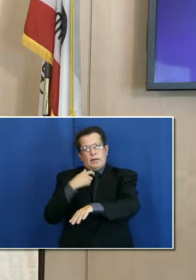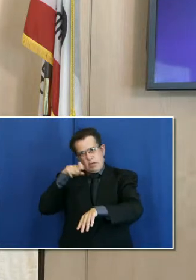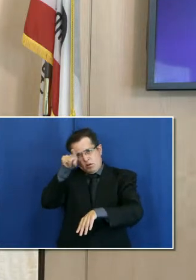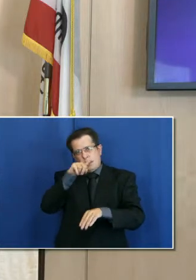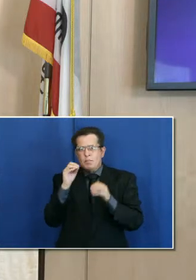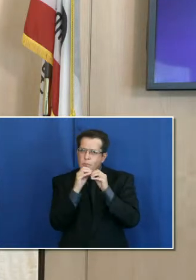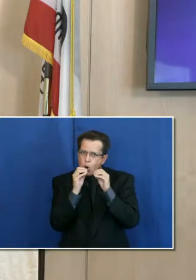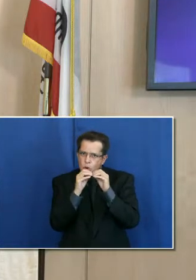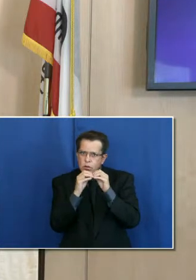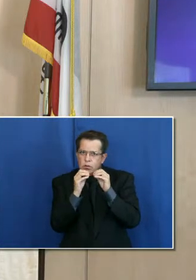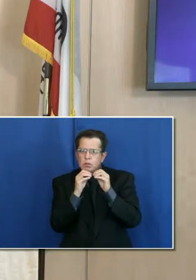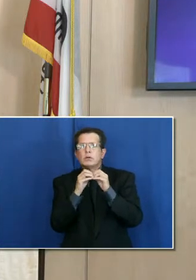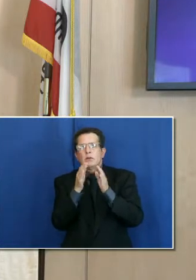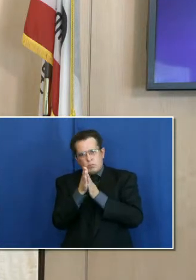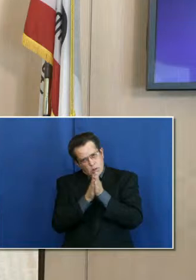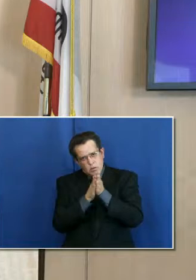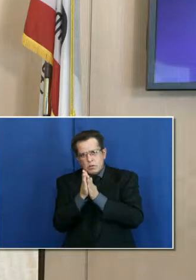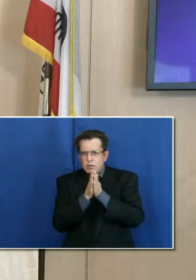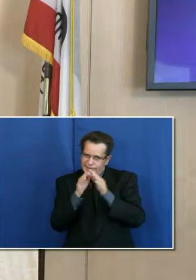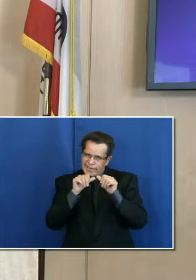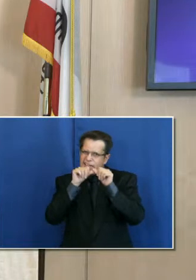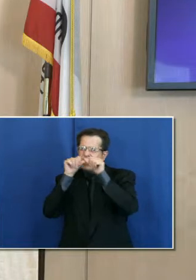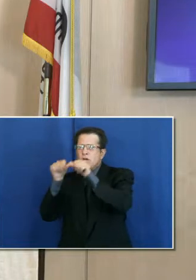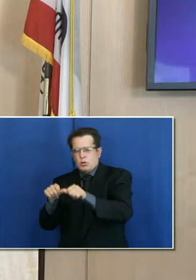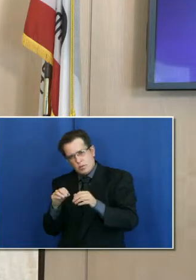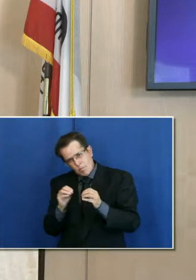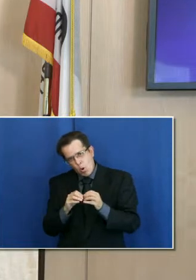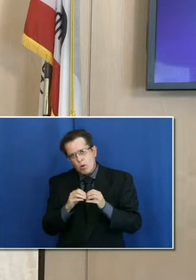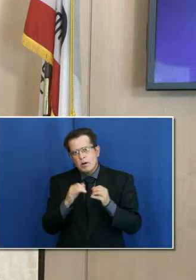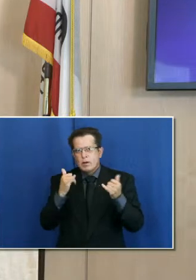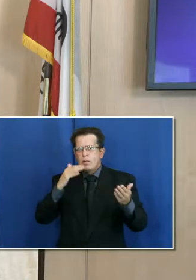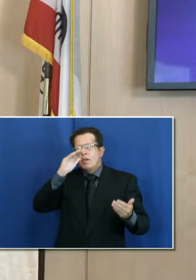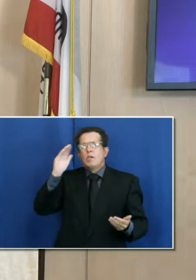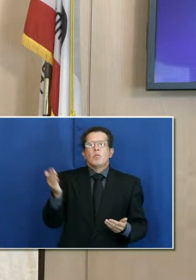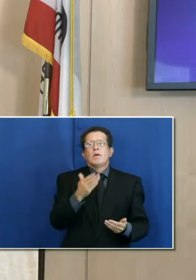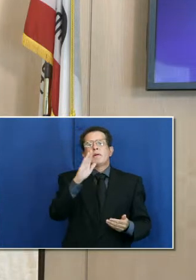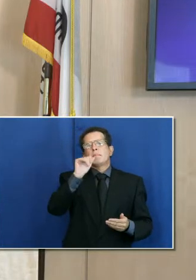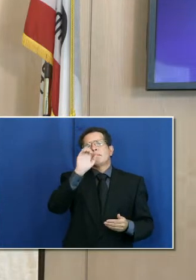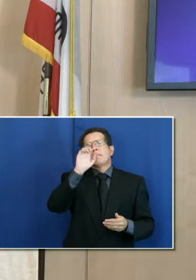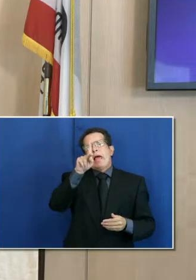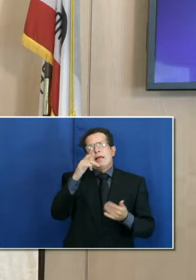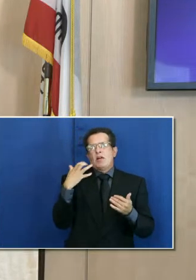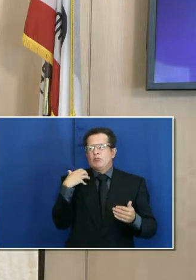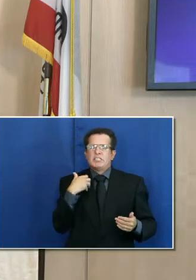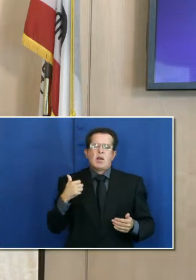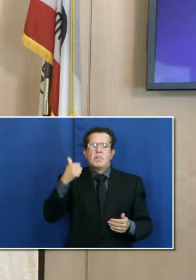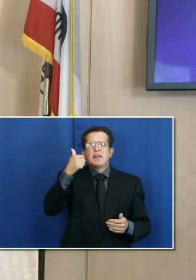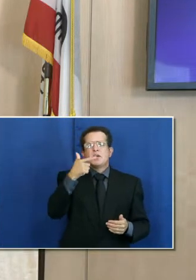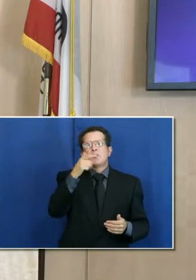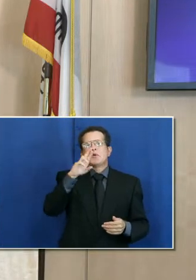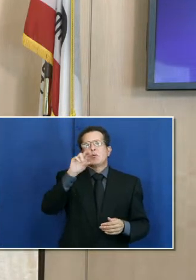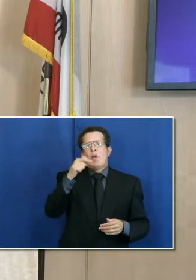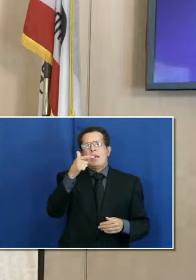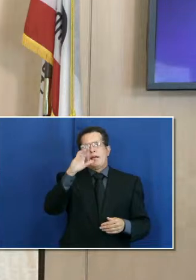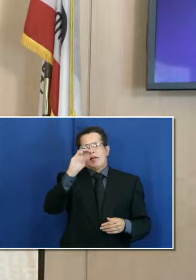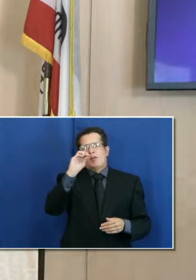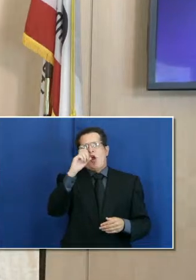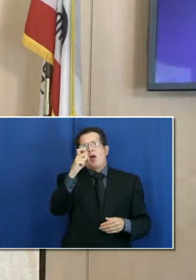vigilant and continue your efforts. Now, please welcome back to the podium Chairman Greg Cox. Thank